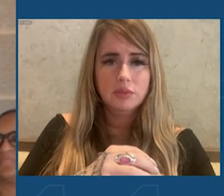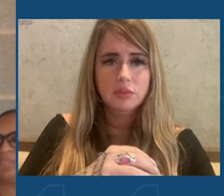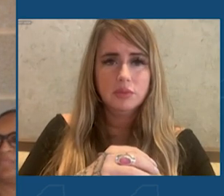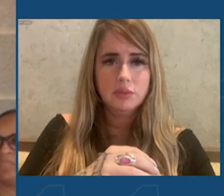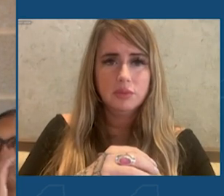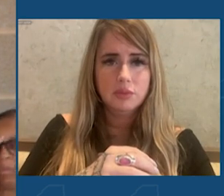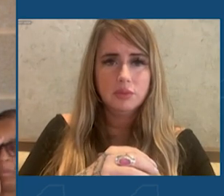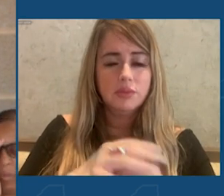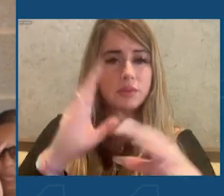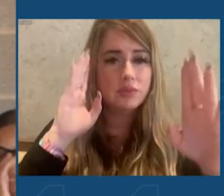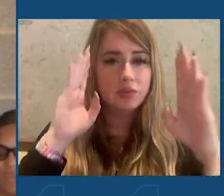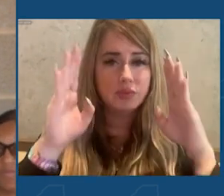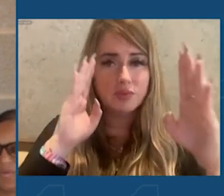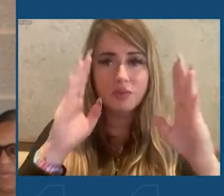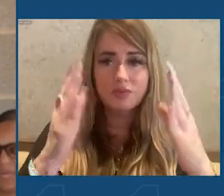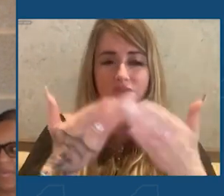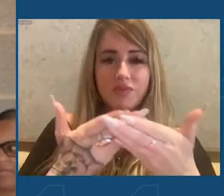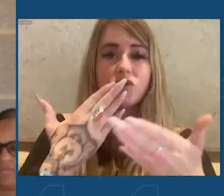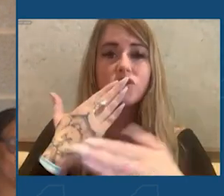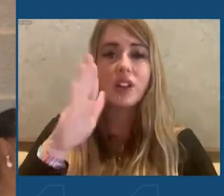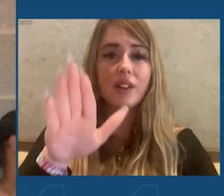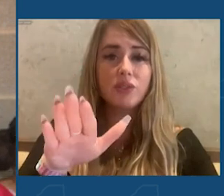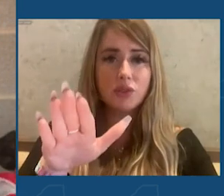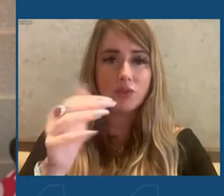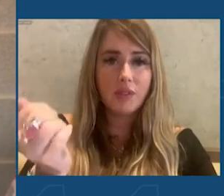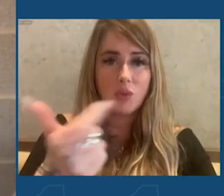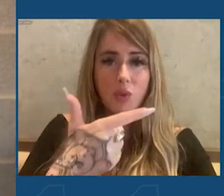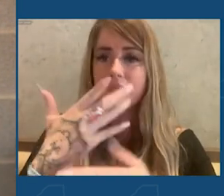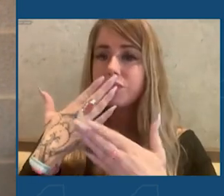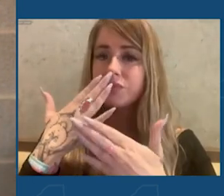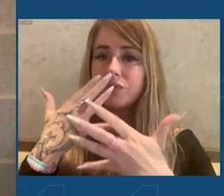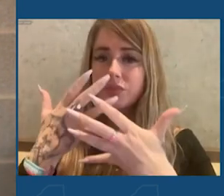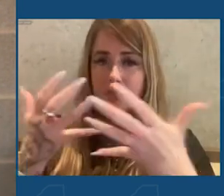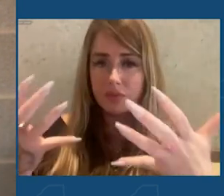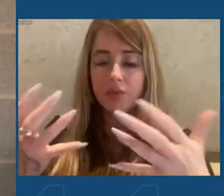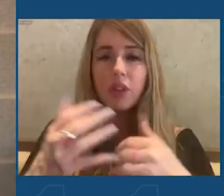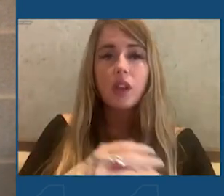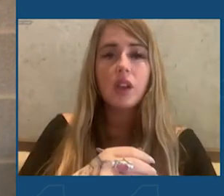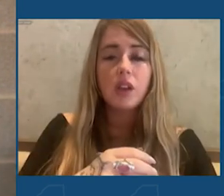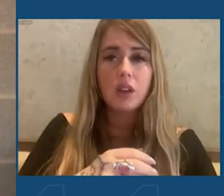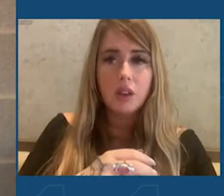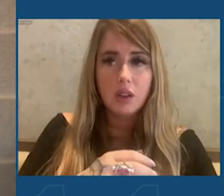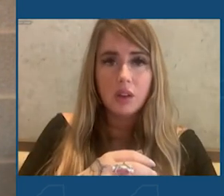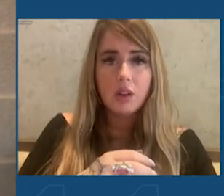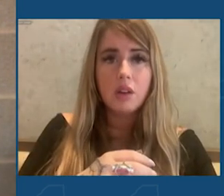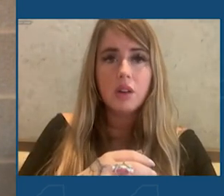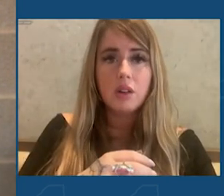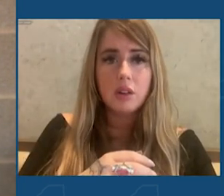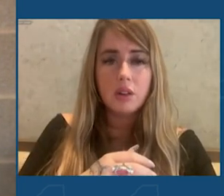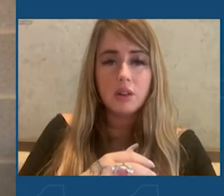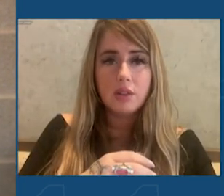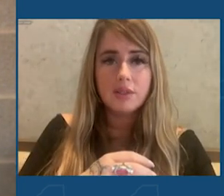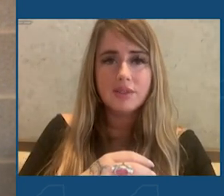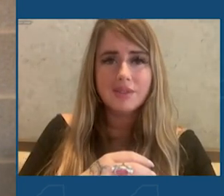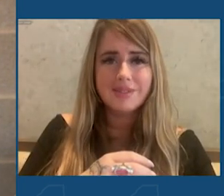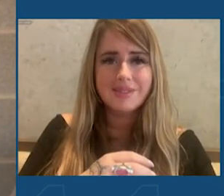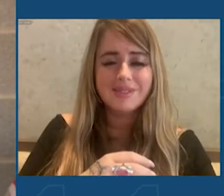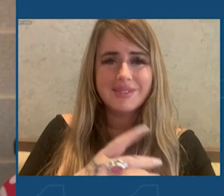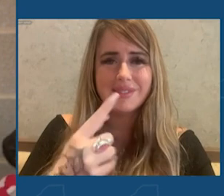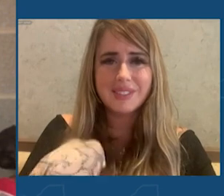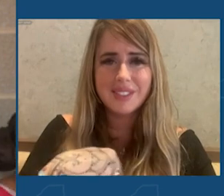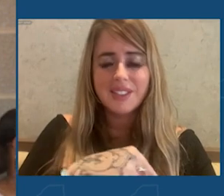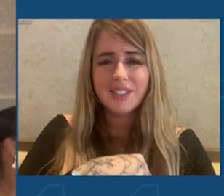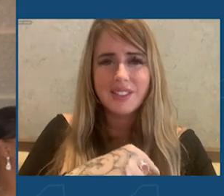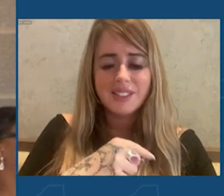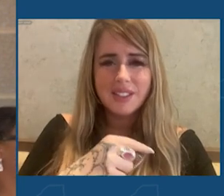Well, good afternoon, everyone, and Deputy Commissioner, thank you. I know Phil and I look much alike, but we tend to fit both